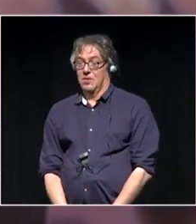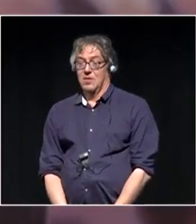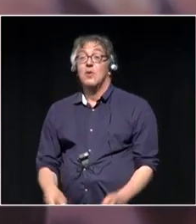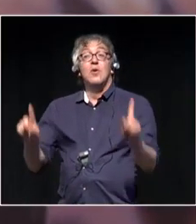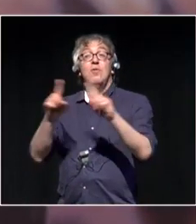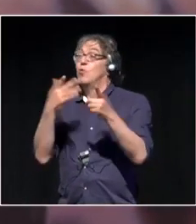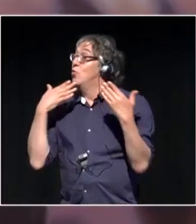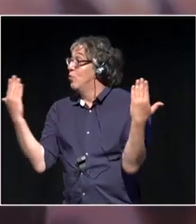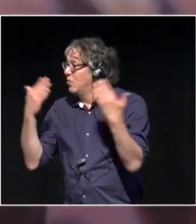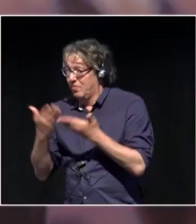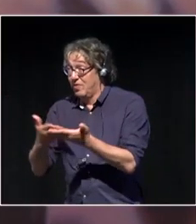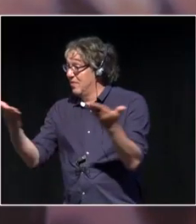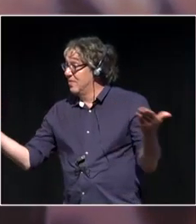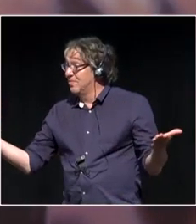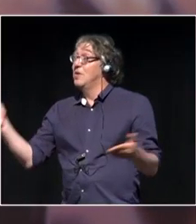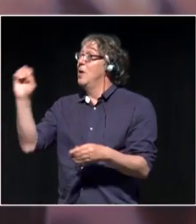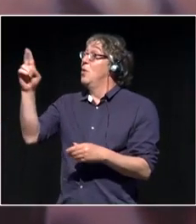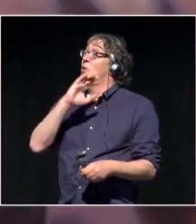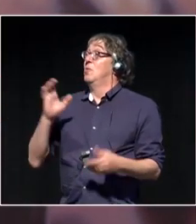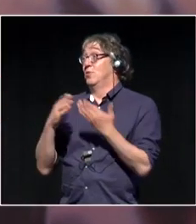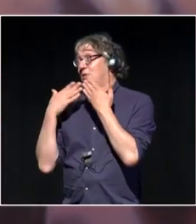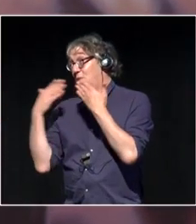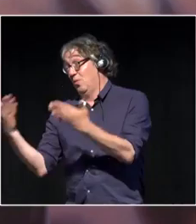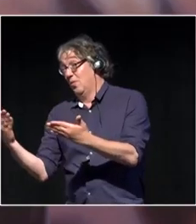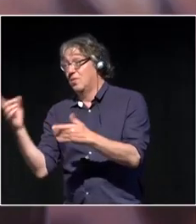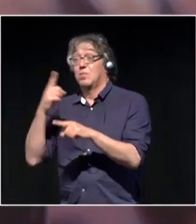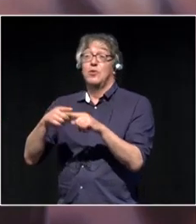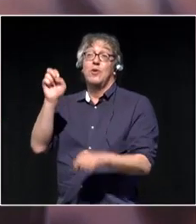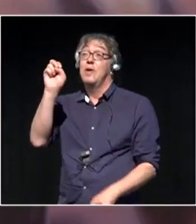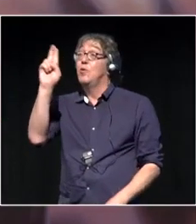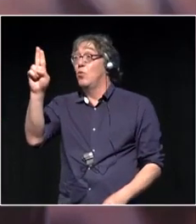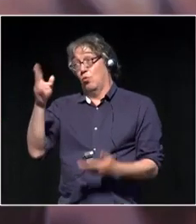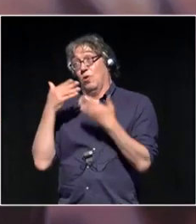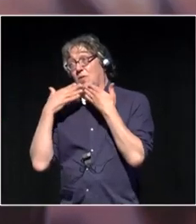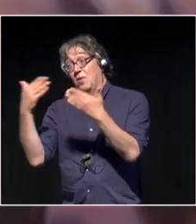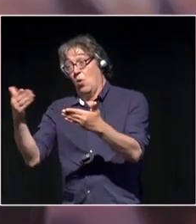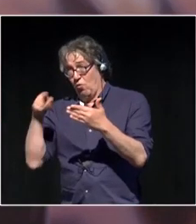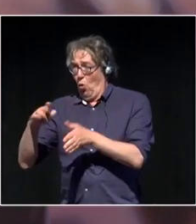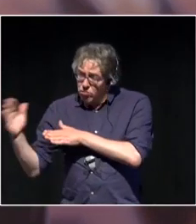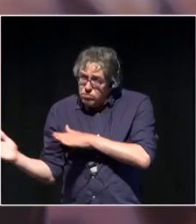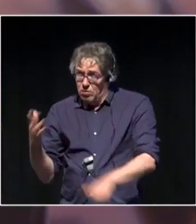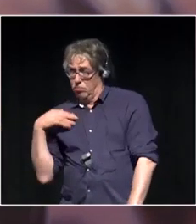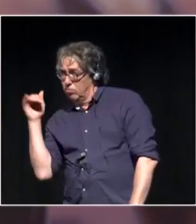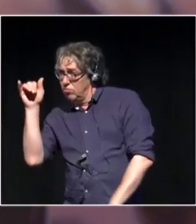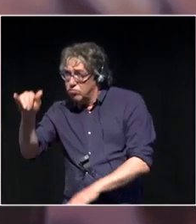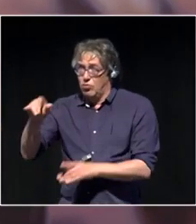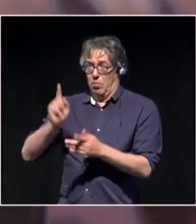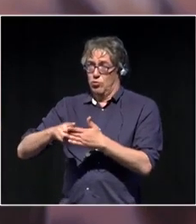evening, everyone, and thank you to the European Commission and the European Union for organizing this initiative.